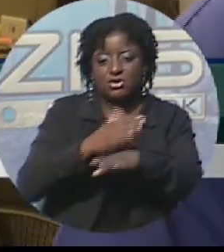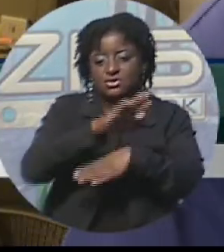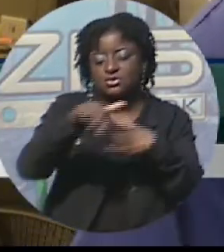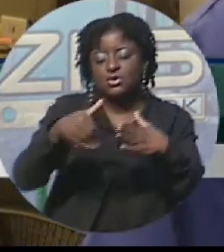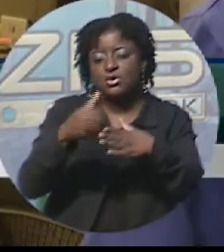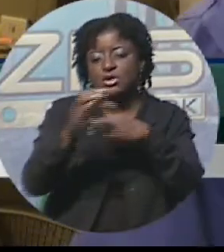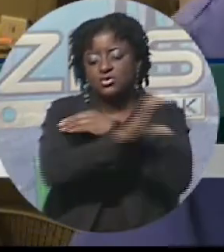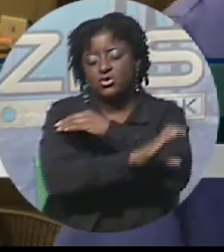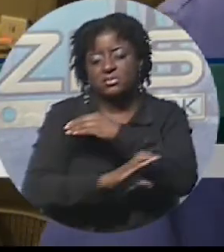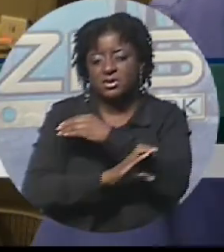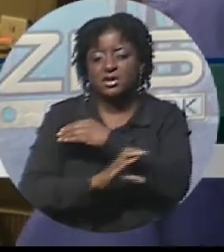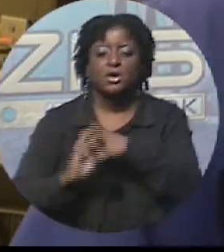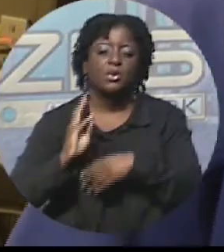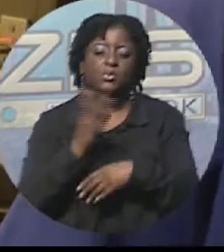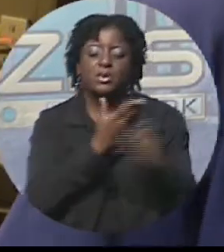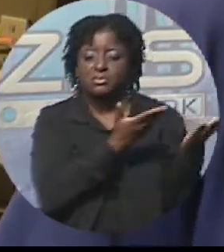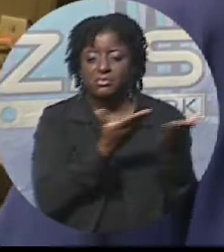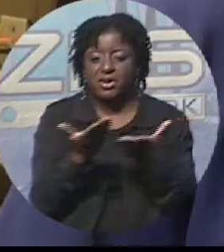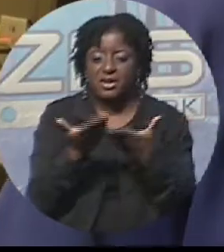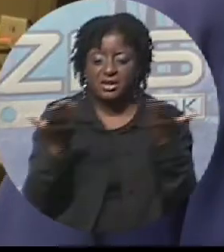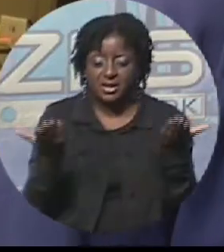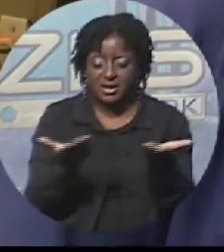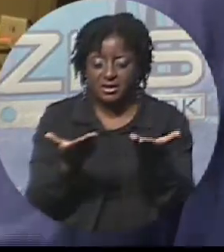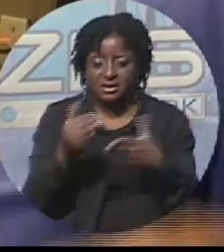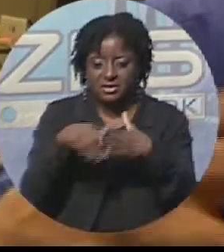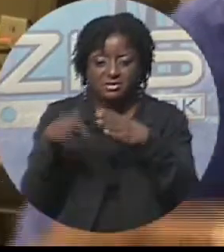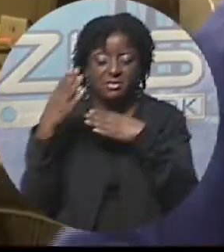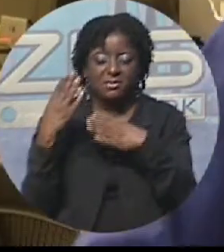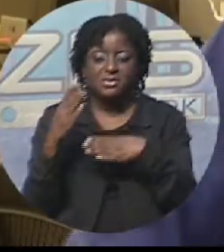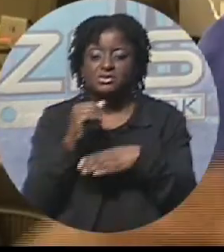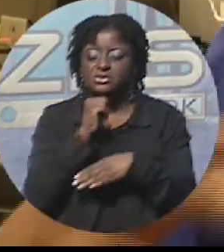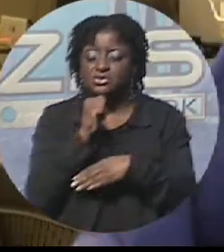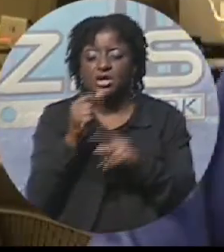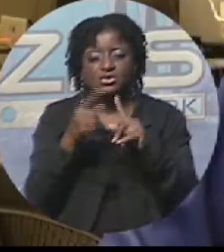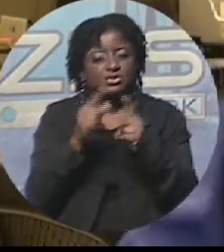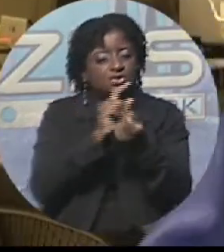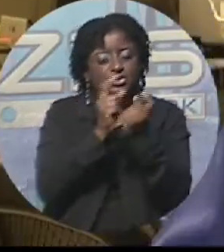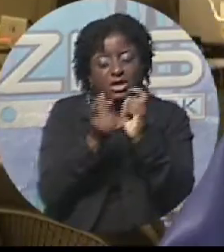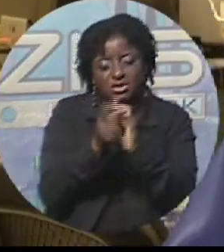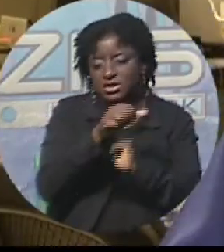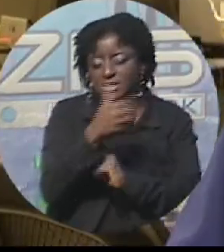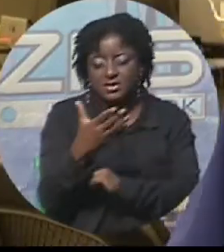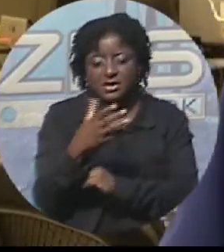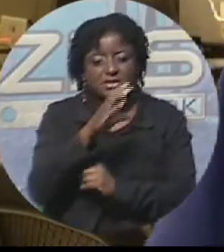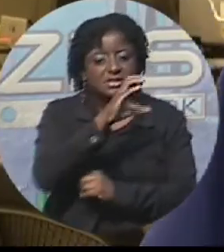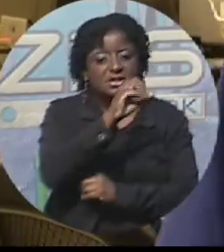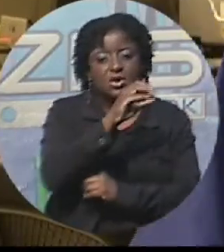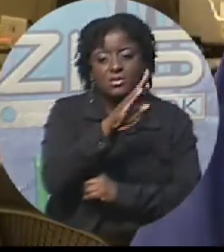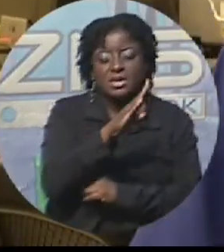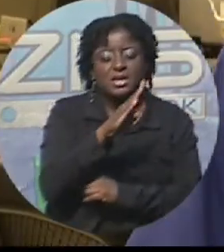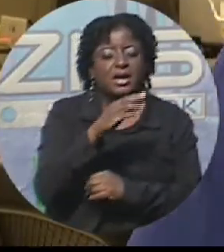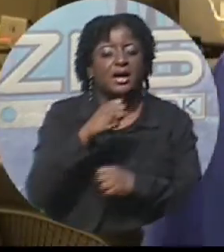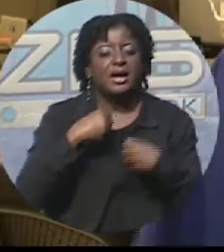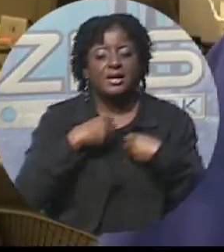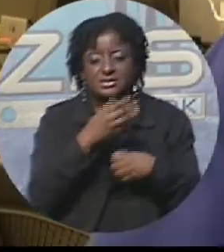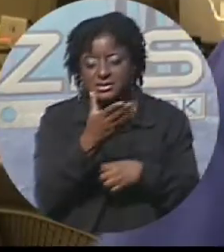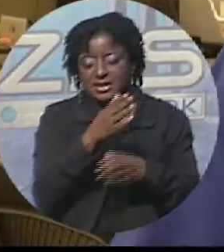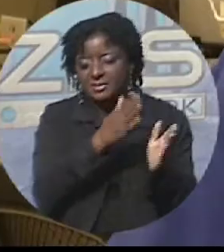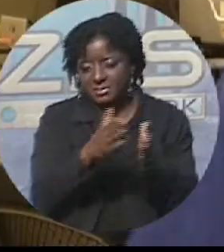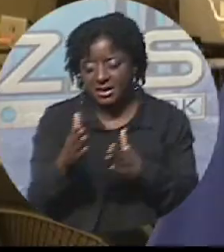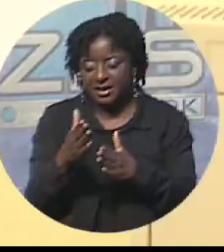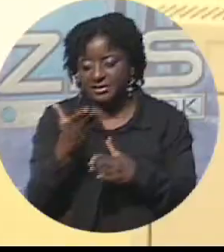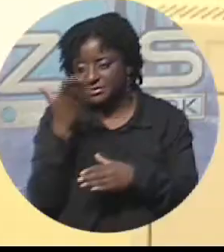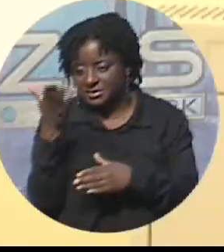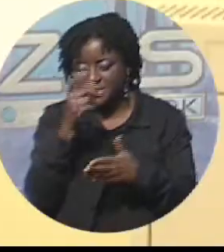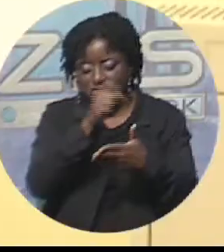Bahamas. It is not intended to change anything. COB, they do have their plan and their checklist, and we're just asking them now to enhance